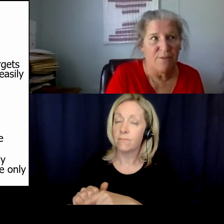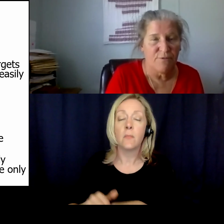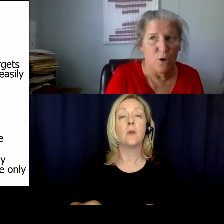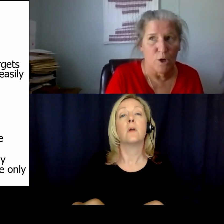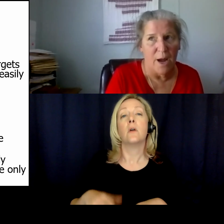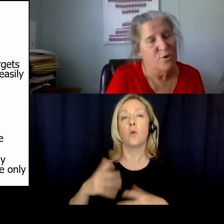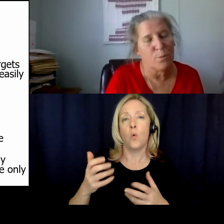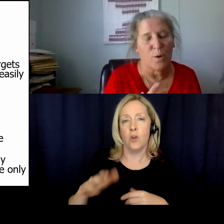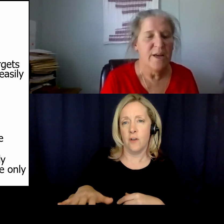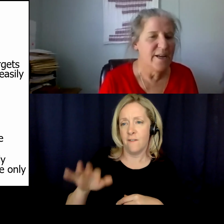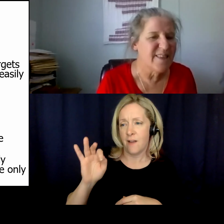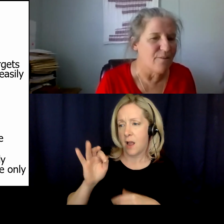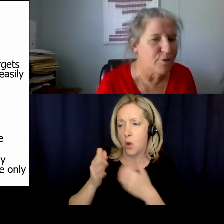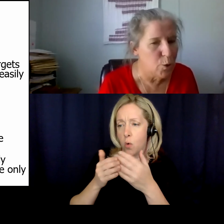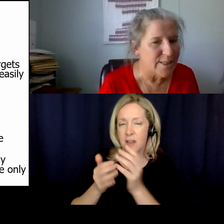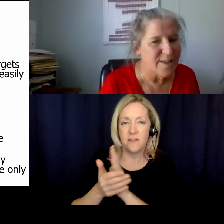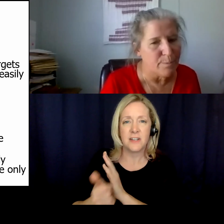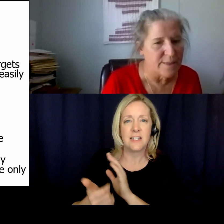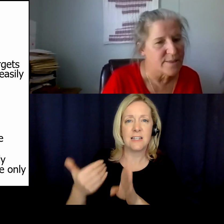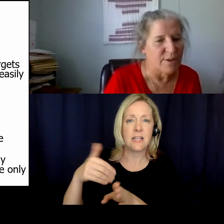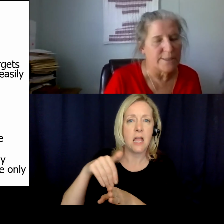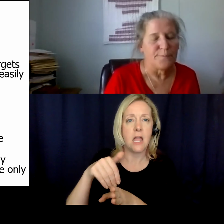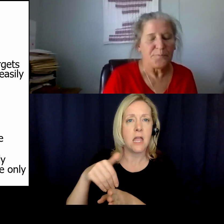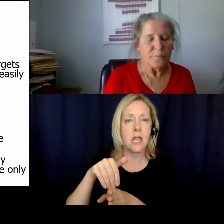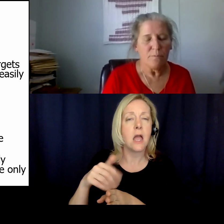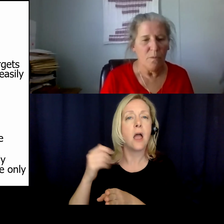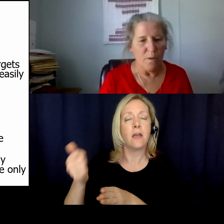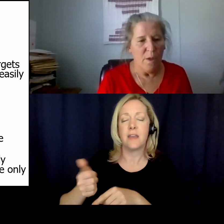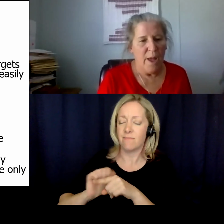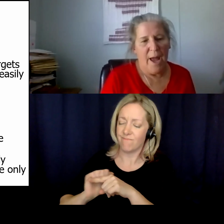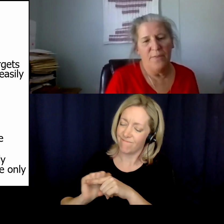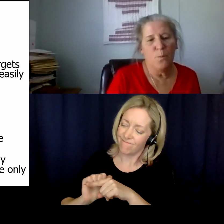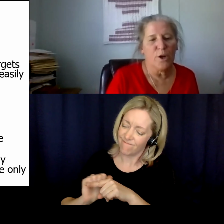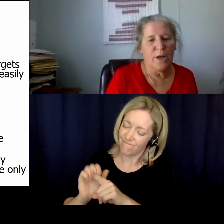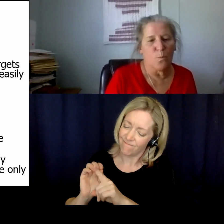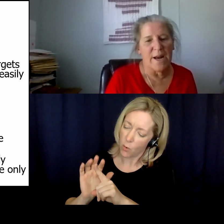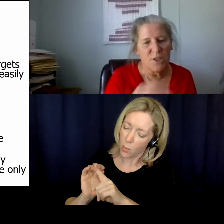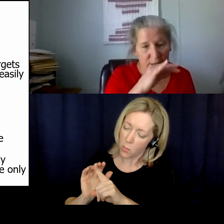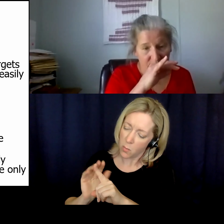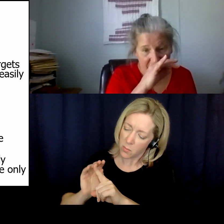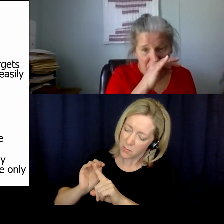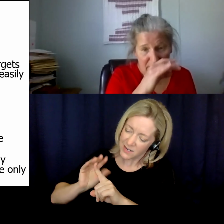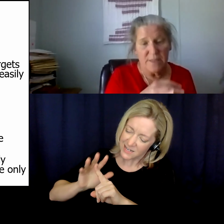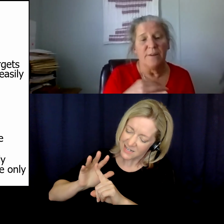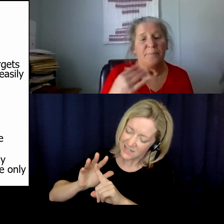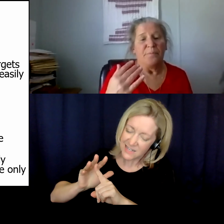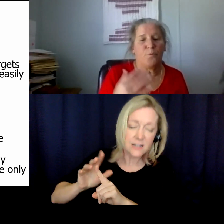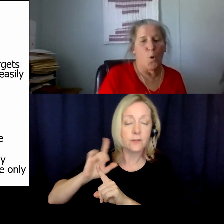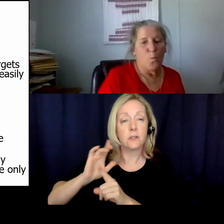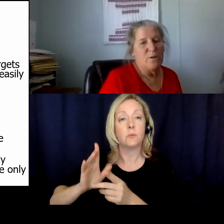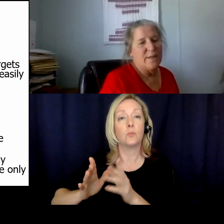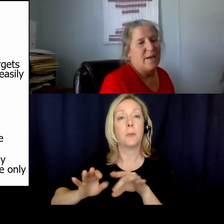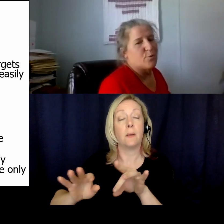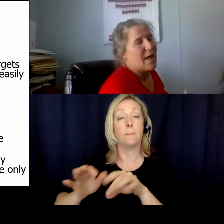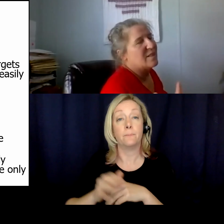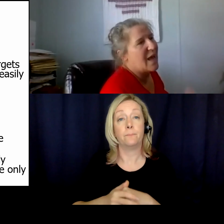that they feel comfortable. It's that fluency piece of it. And then we're going to arrange the environment for